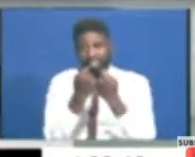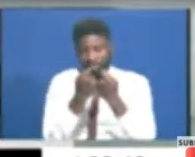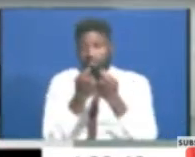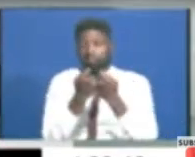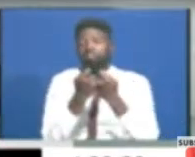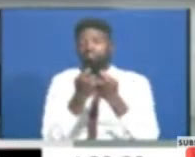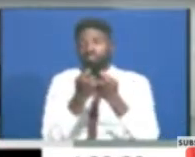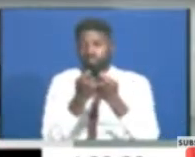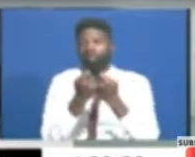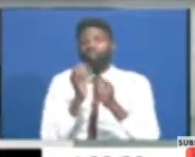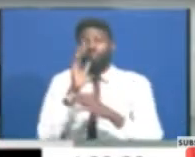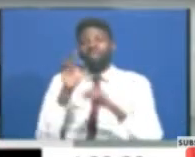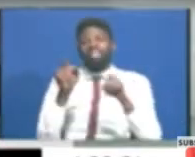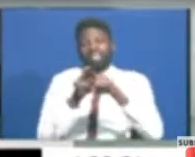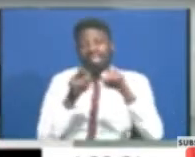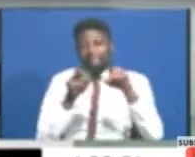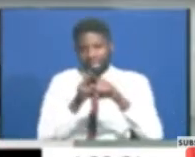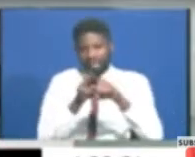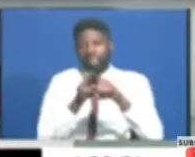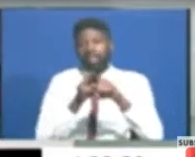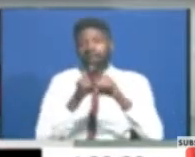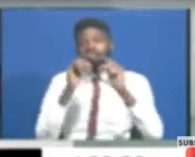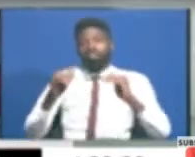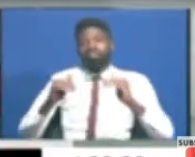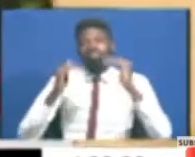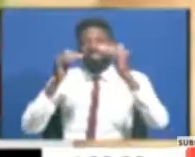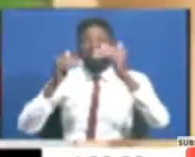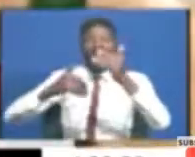will qualify for next year's World Cup.